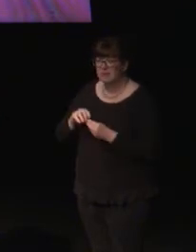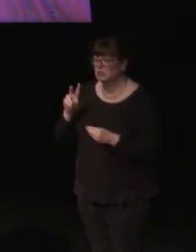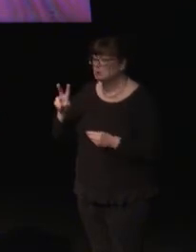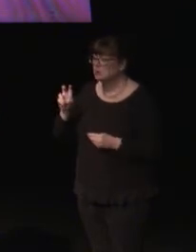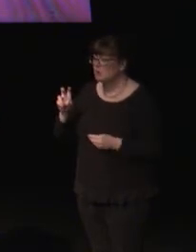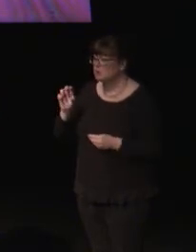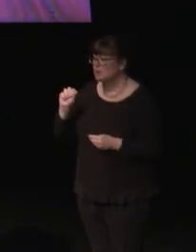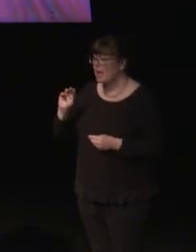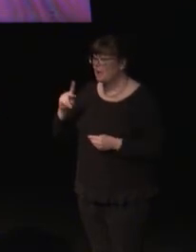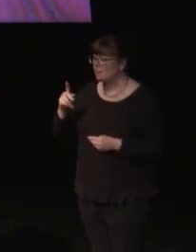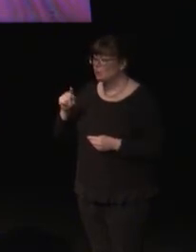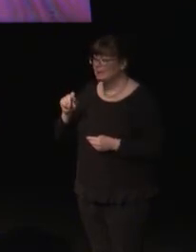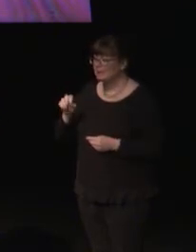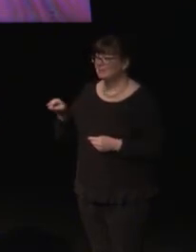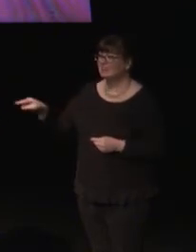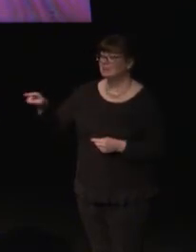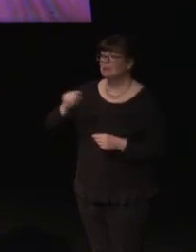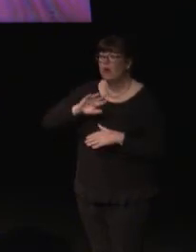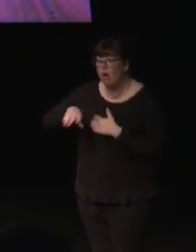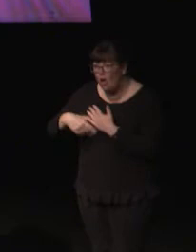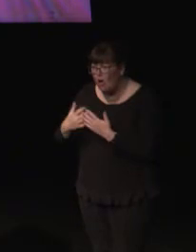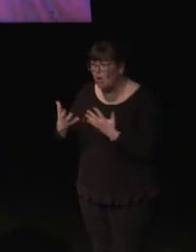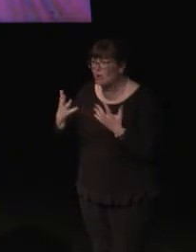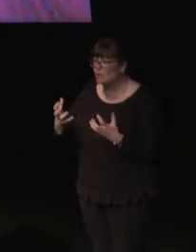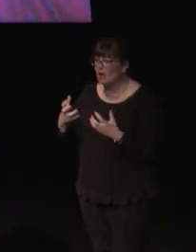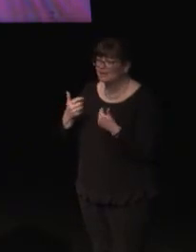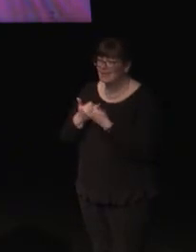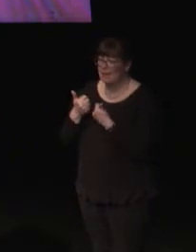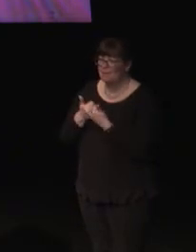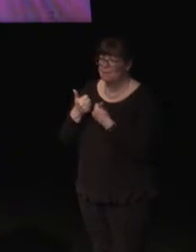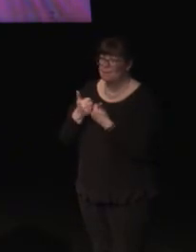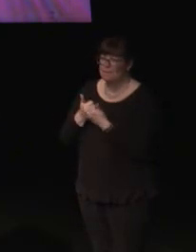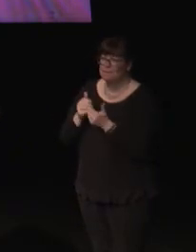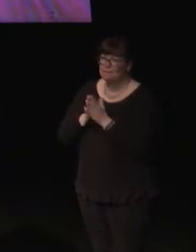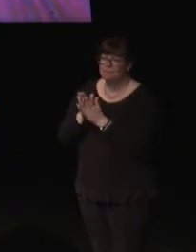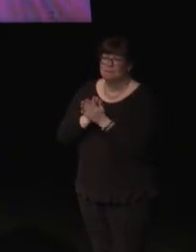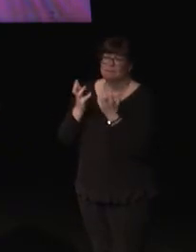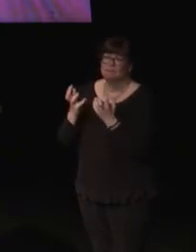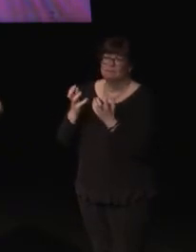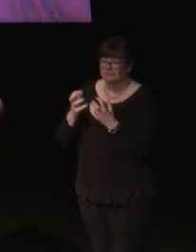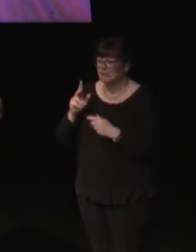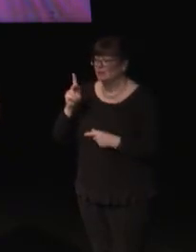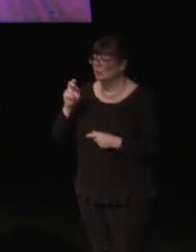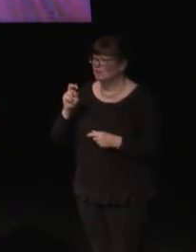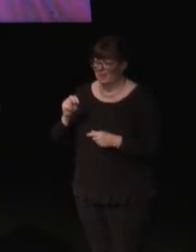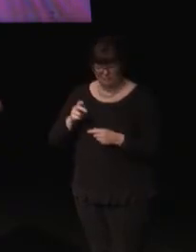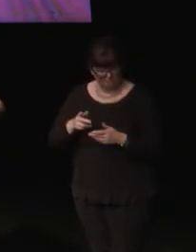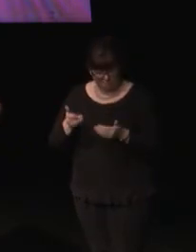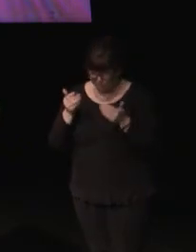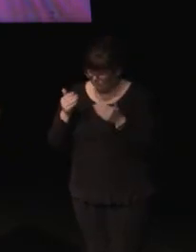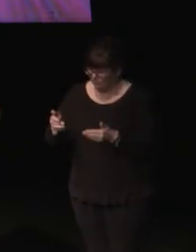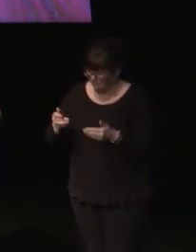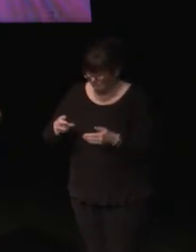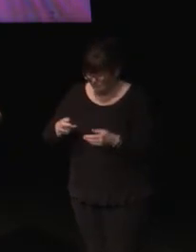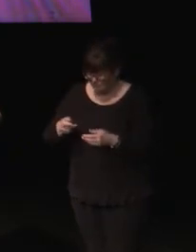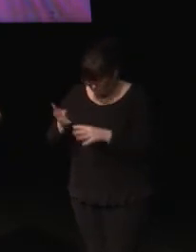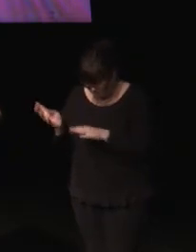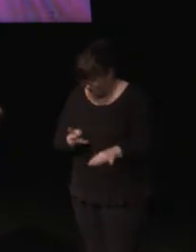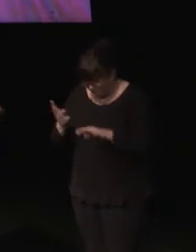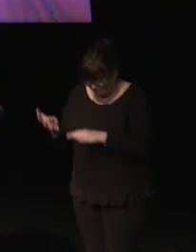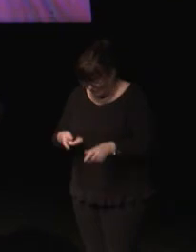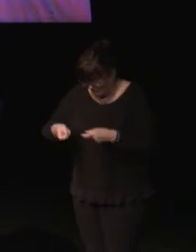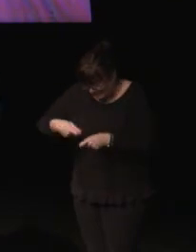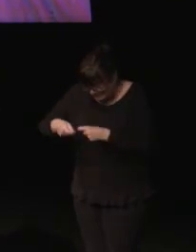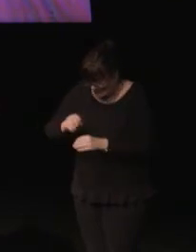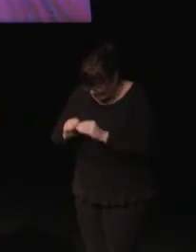all wanting to do, some type of gaming. And so there was a lot of need. And so Ken just started, knocking out these different types